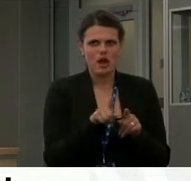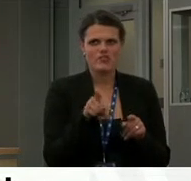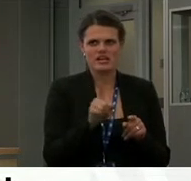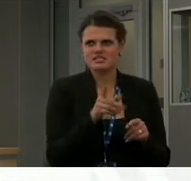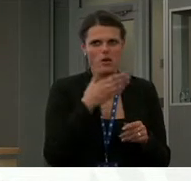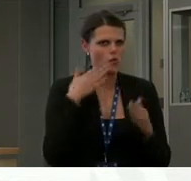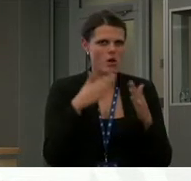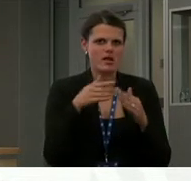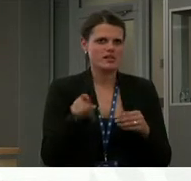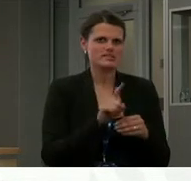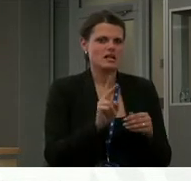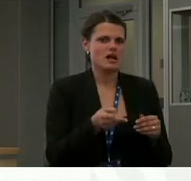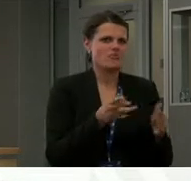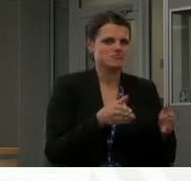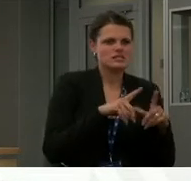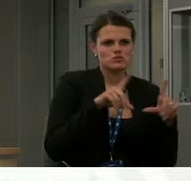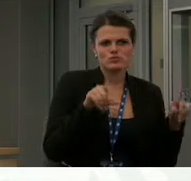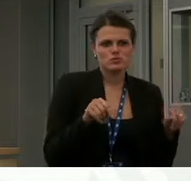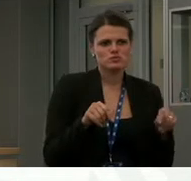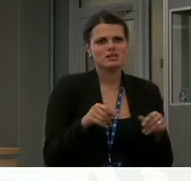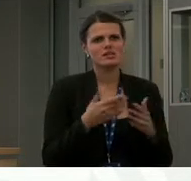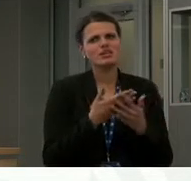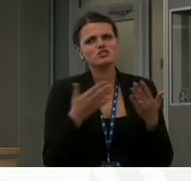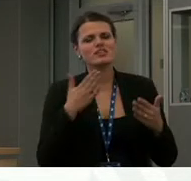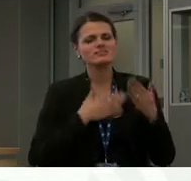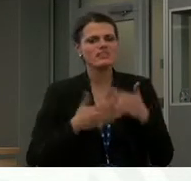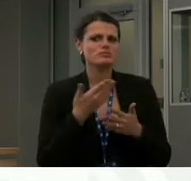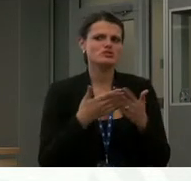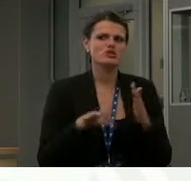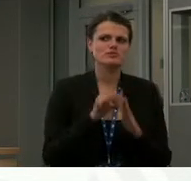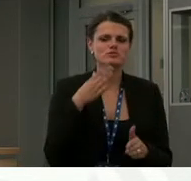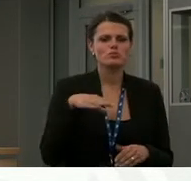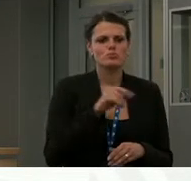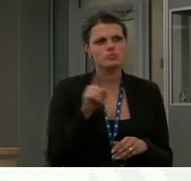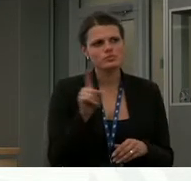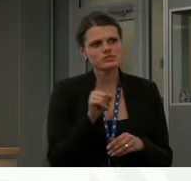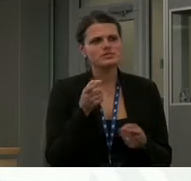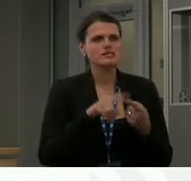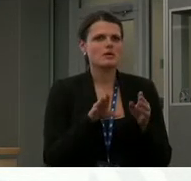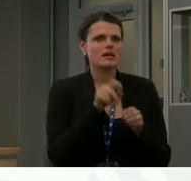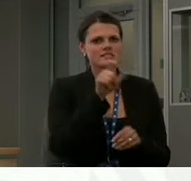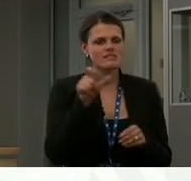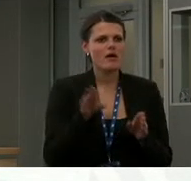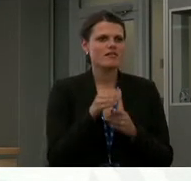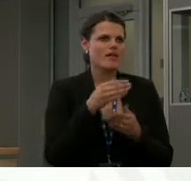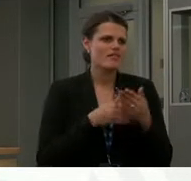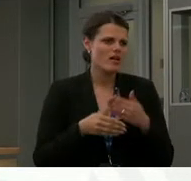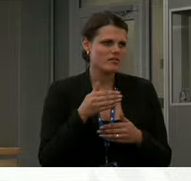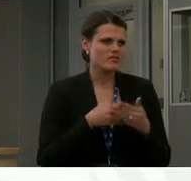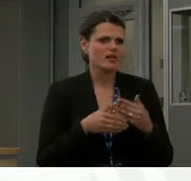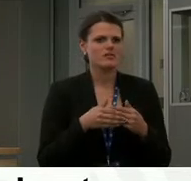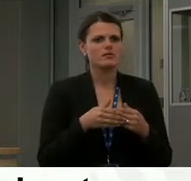institutions. As long as the wishes and choices of persons with disabilities are not at the heart